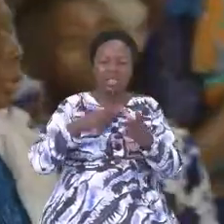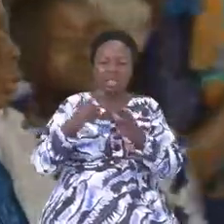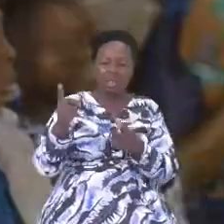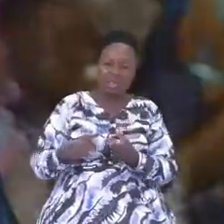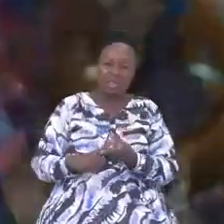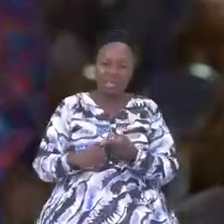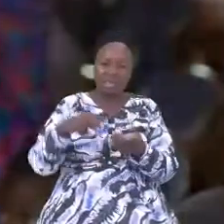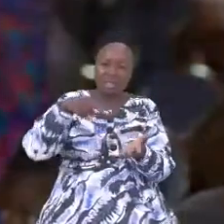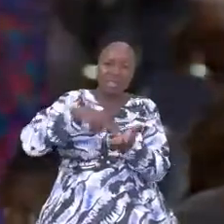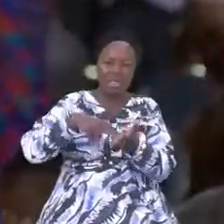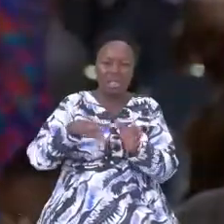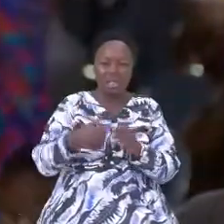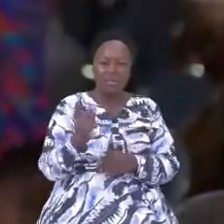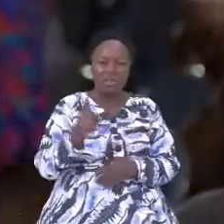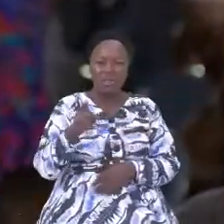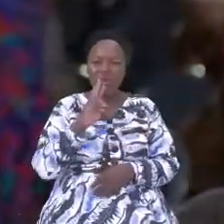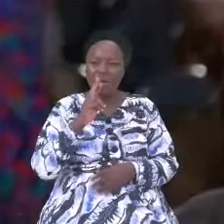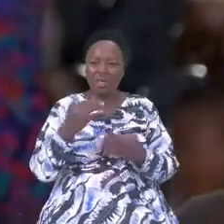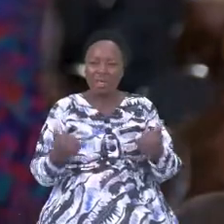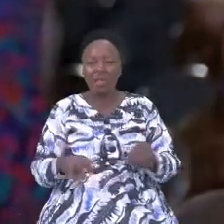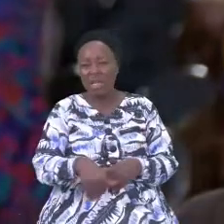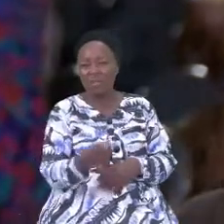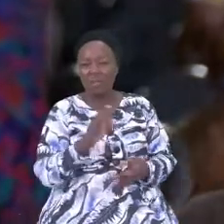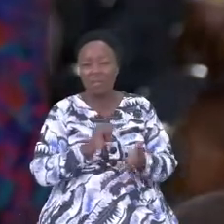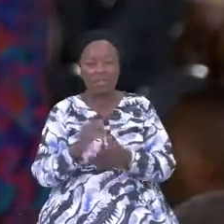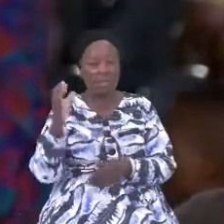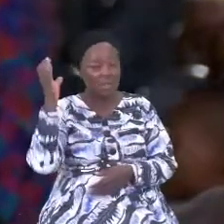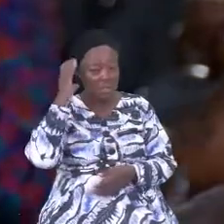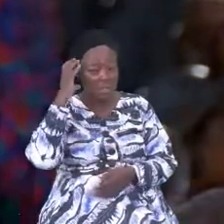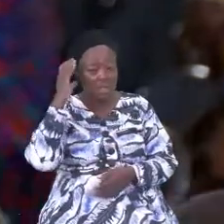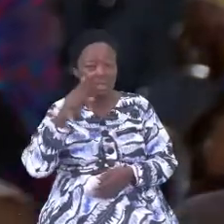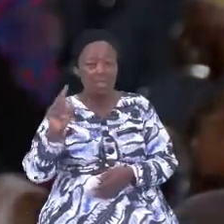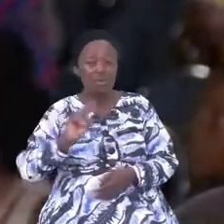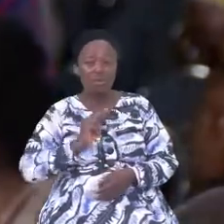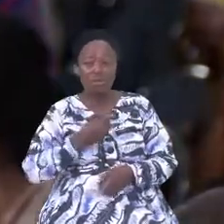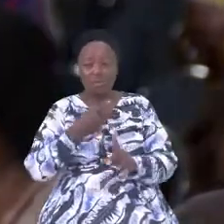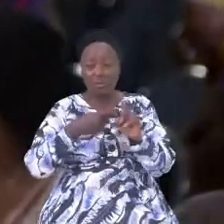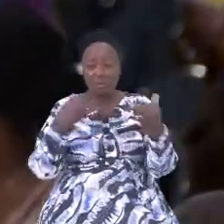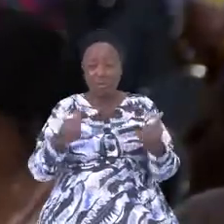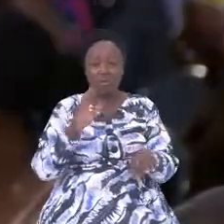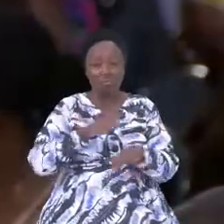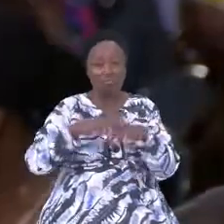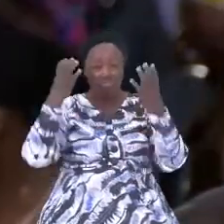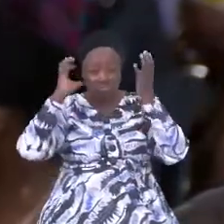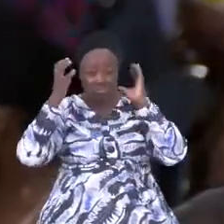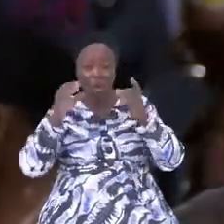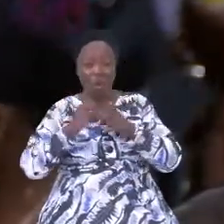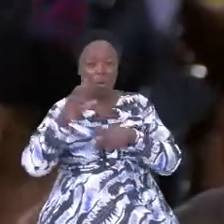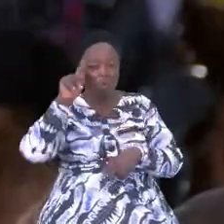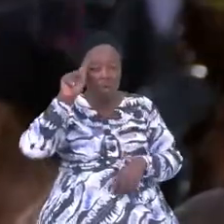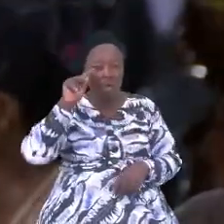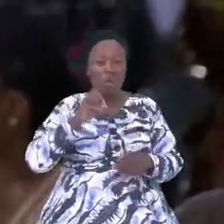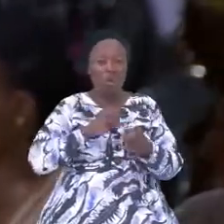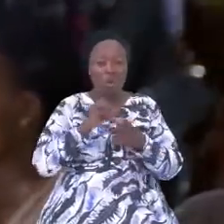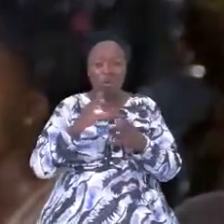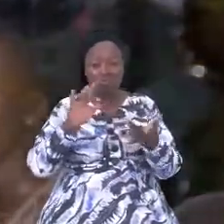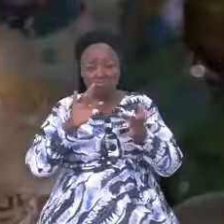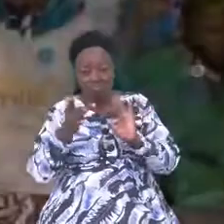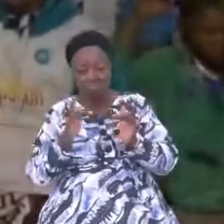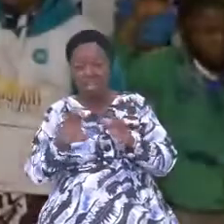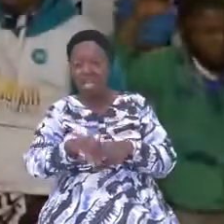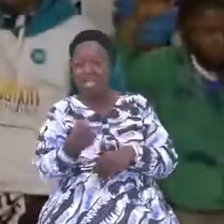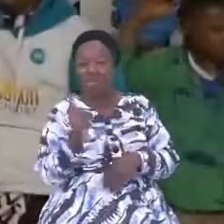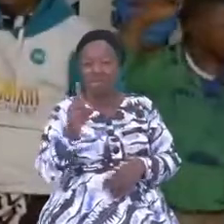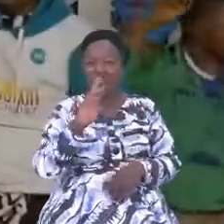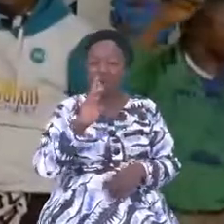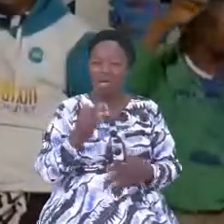are. Anywhere you are, you are listening to us on the radio, or you are on television, or you are online, anywhere